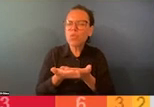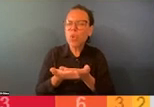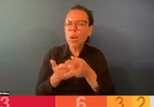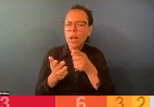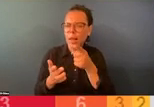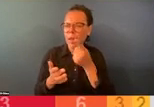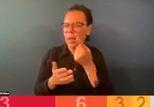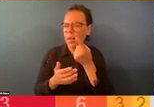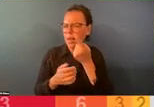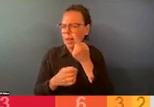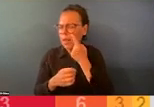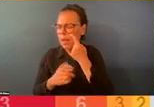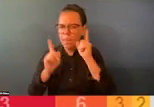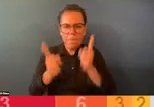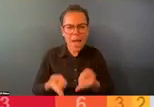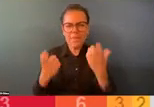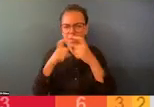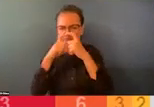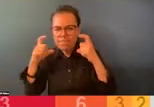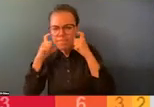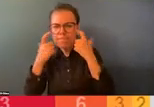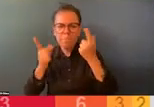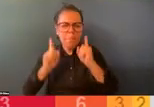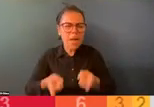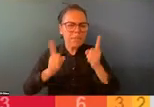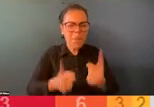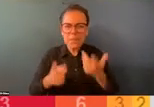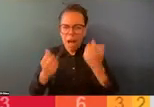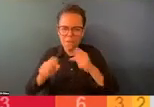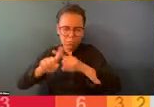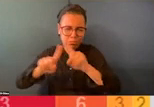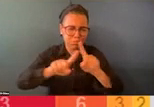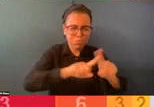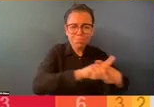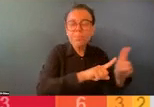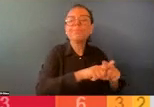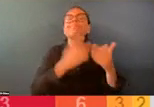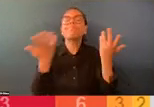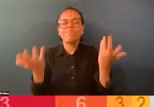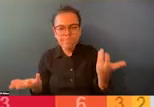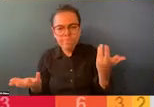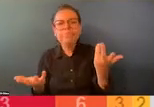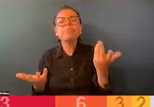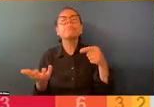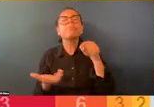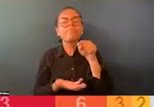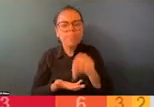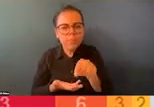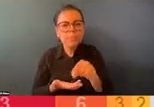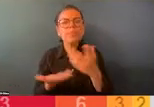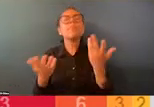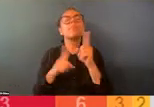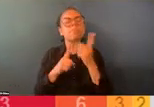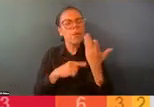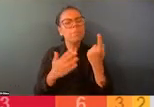from vaccines, syringes, masks, etc. As innovative and sustainable solutions for medical